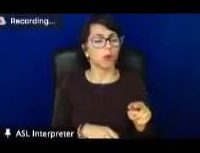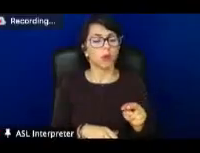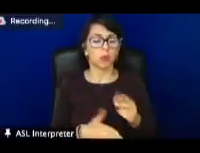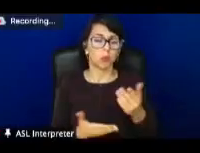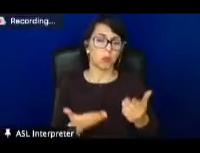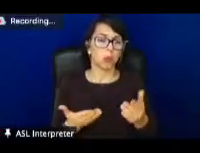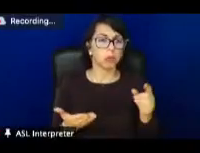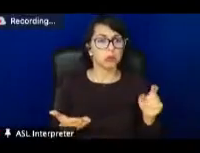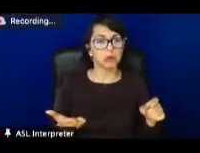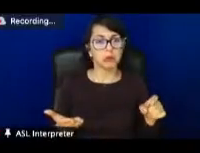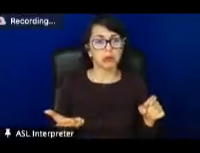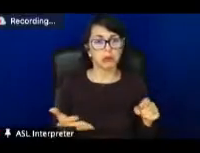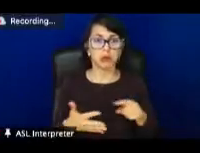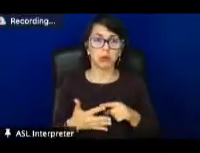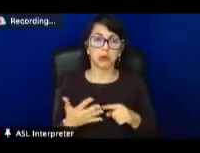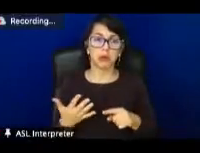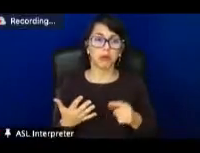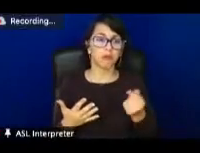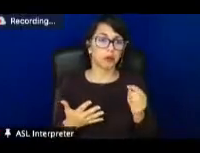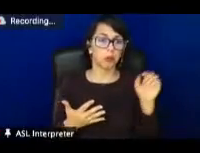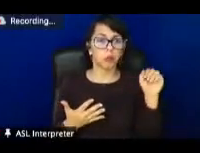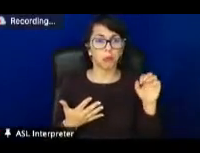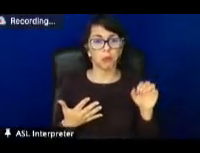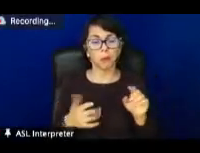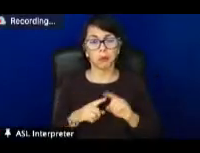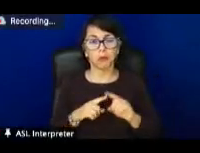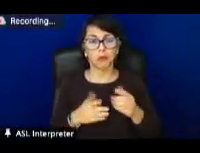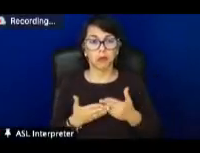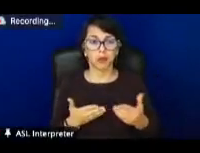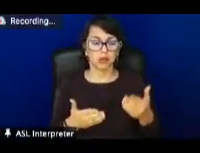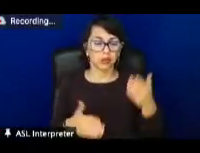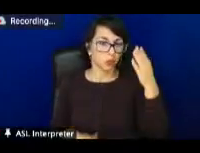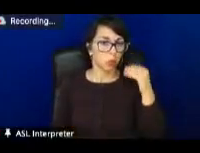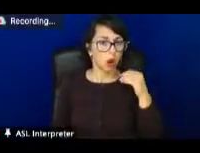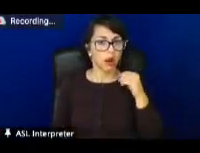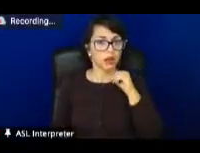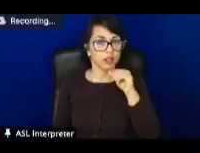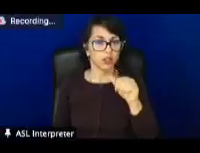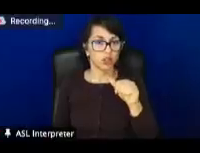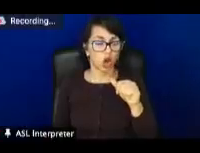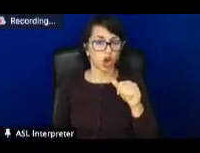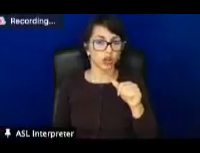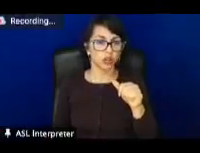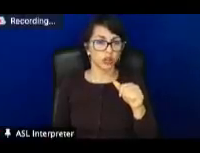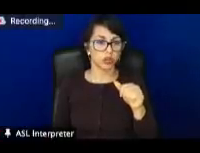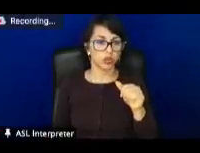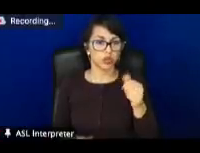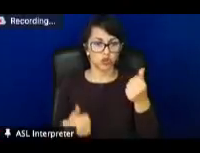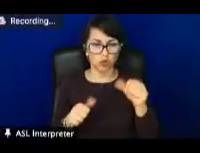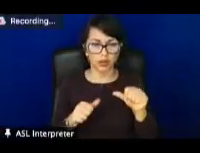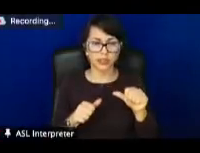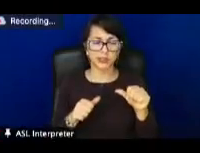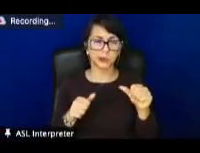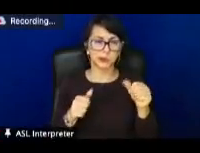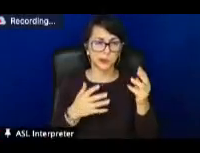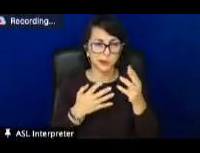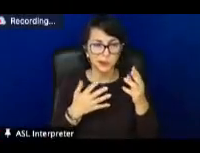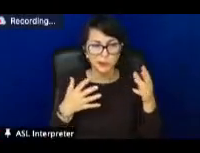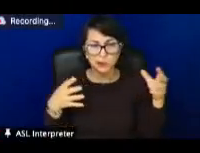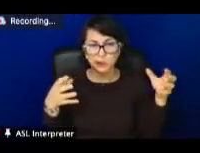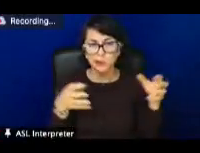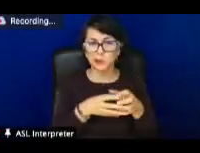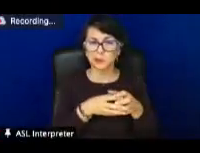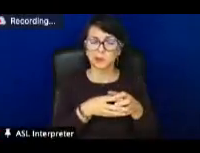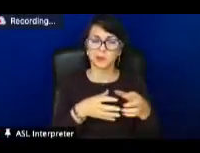like, okay, these are a couple different things. Why don't we pare that down? Like, we might need more direction instead of